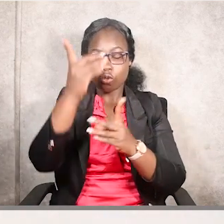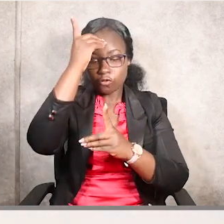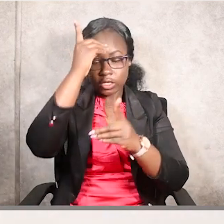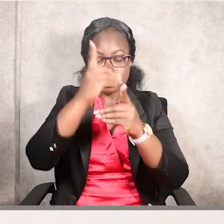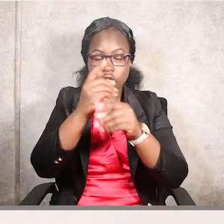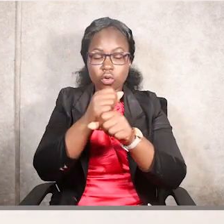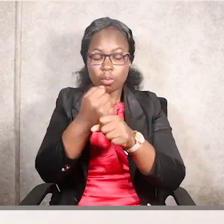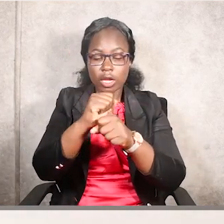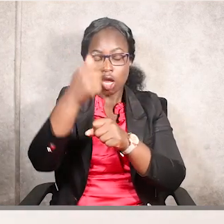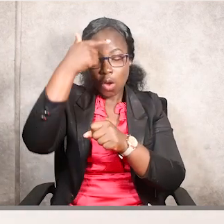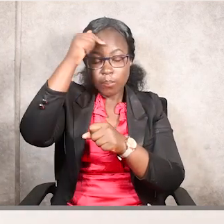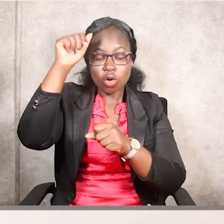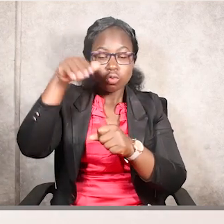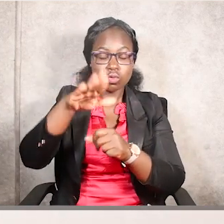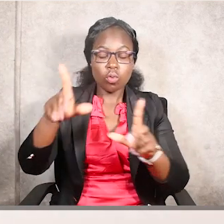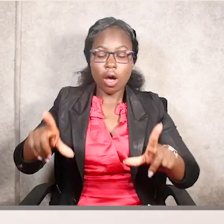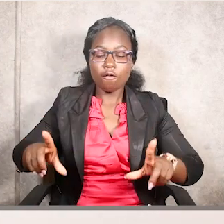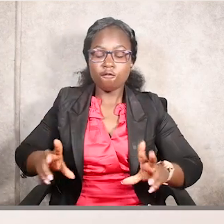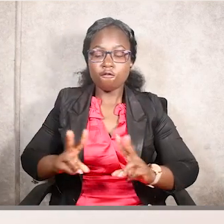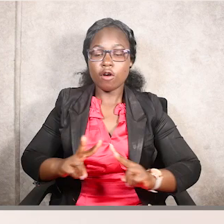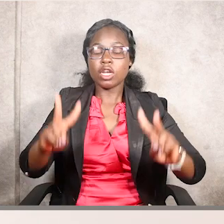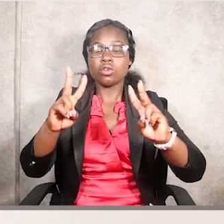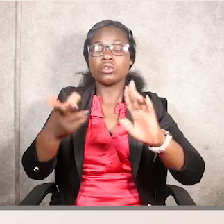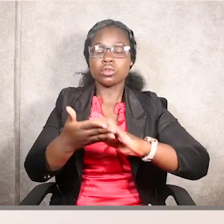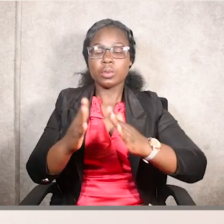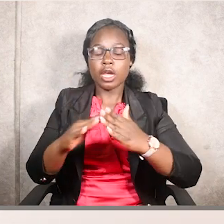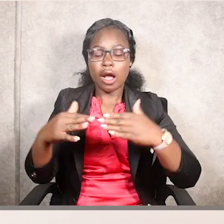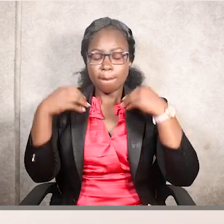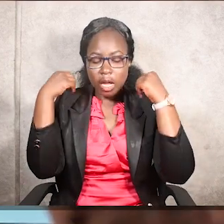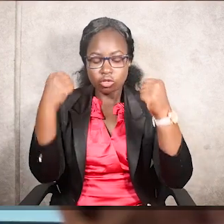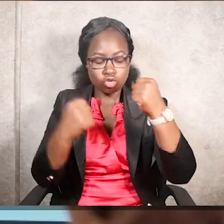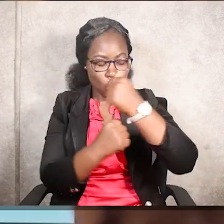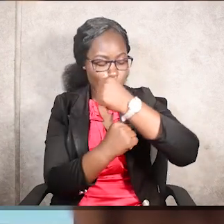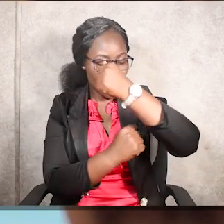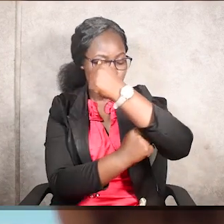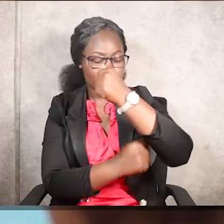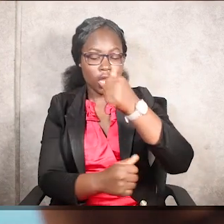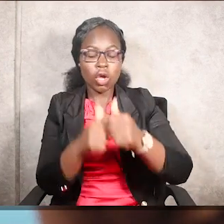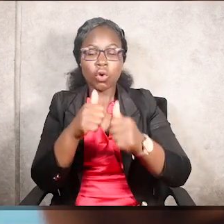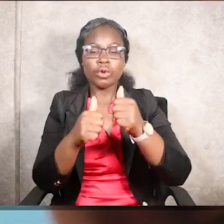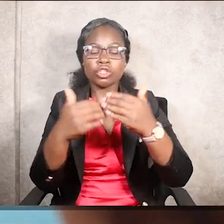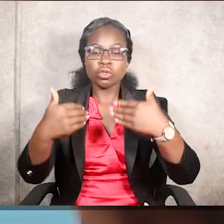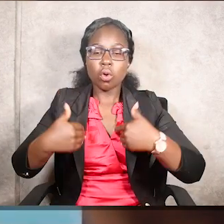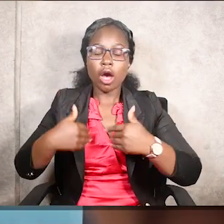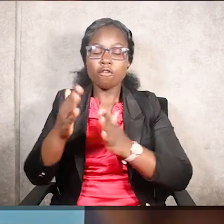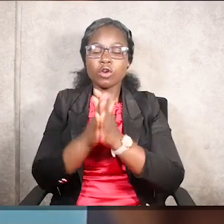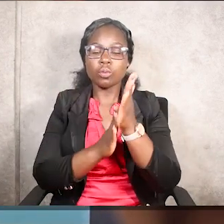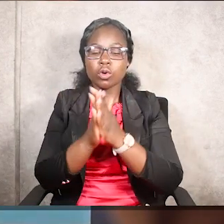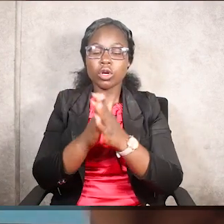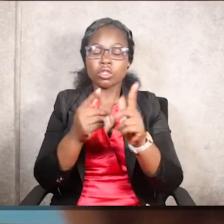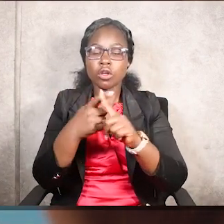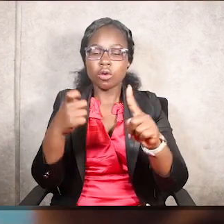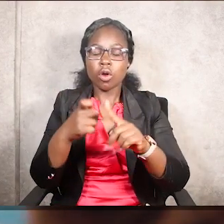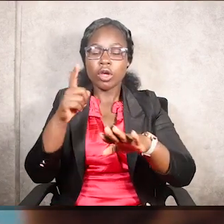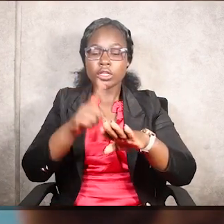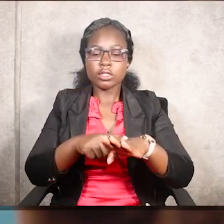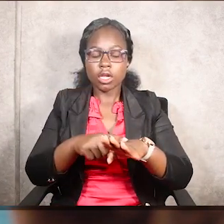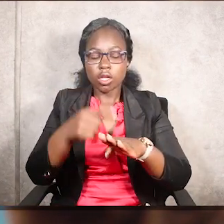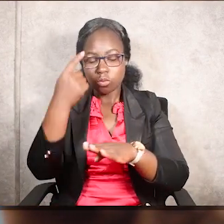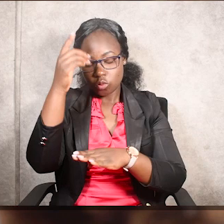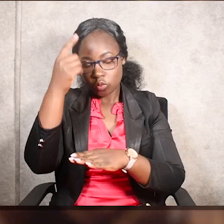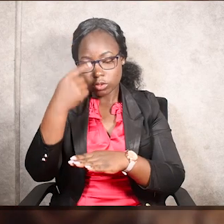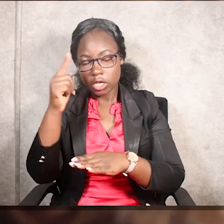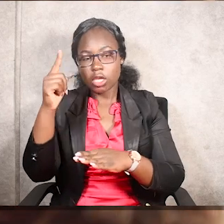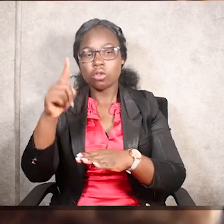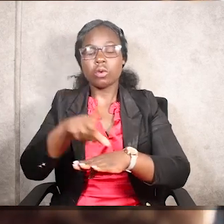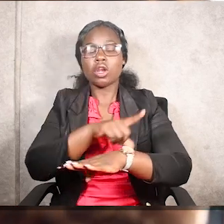making, because your values become a strong pillar for which you draw inspiration for as you define your long-term